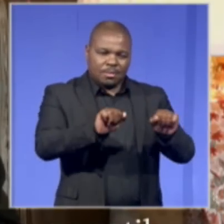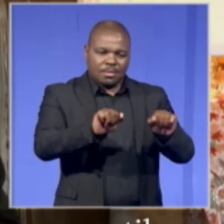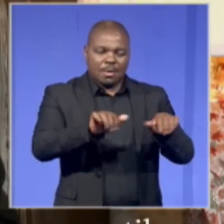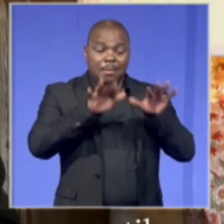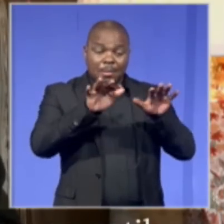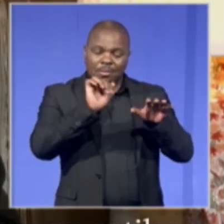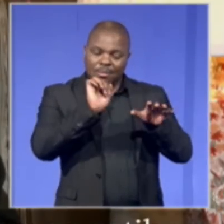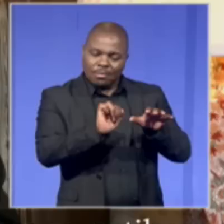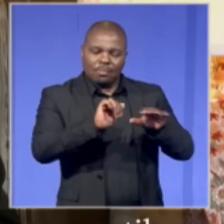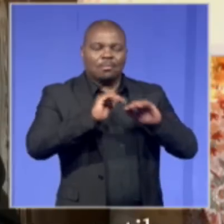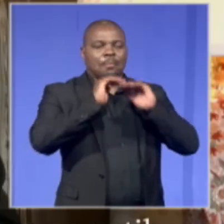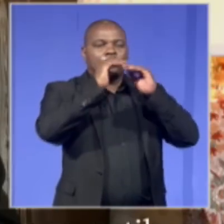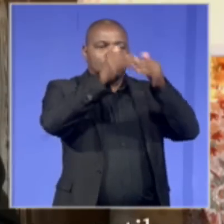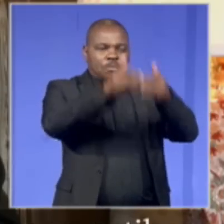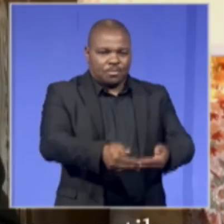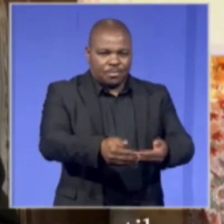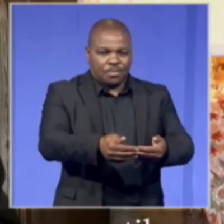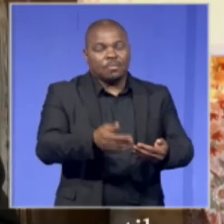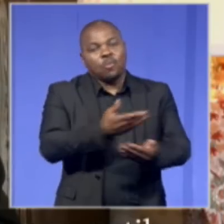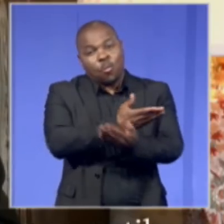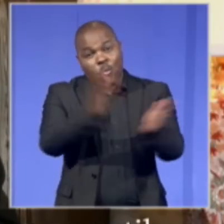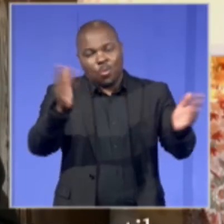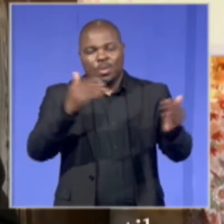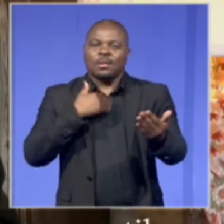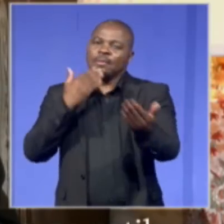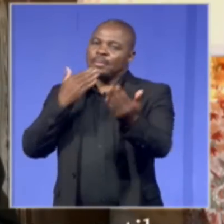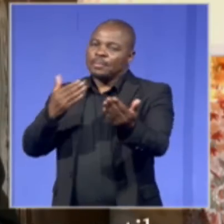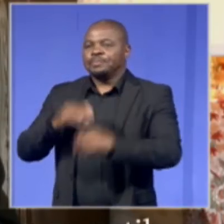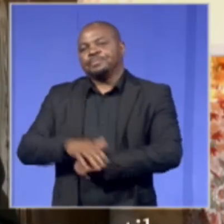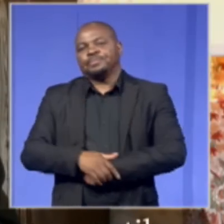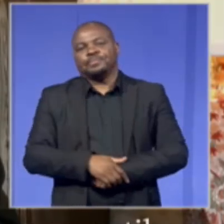people. I thank you all.